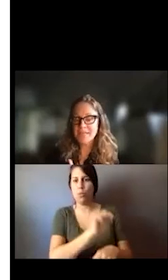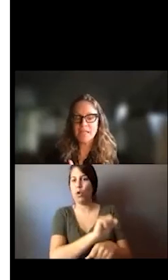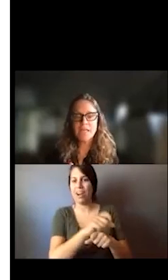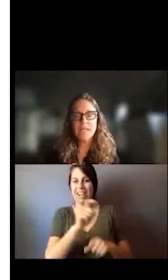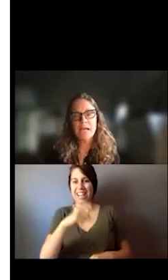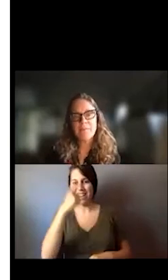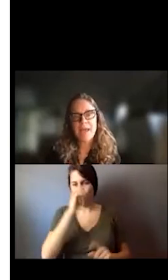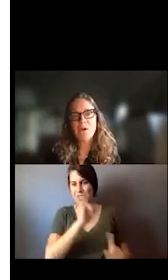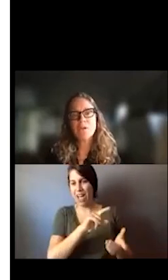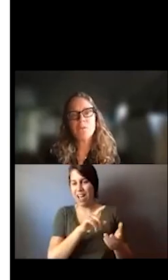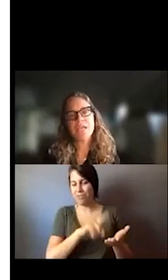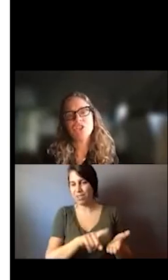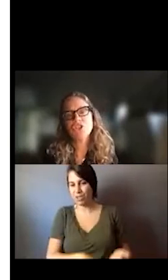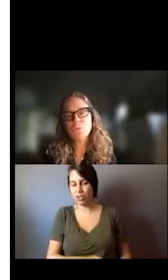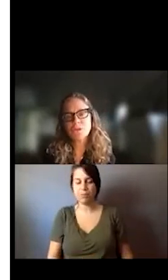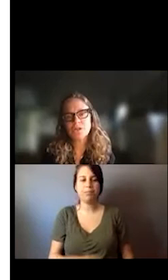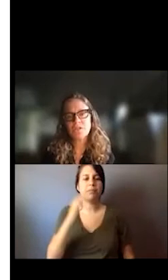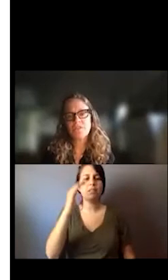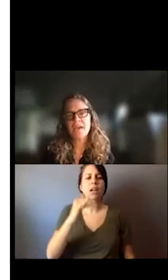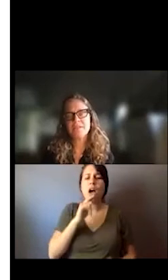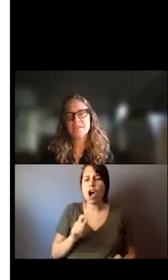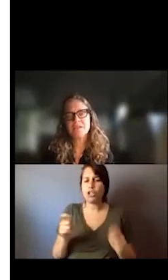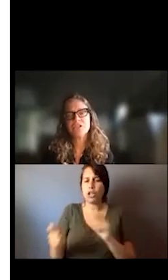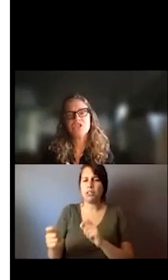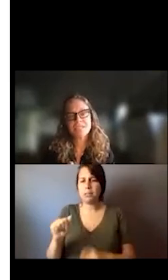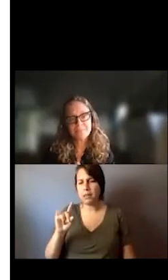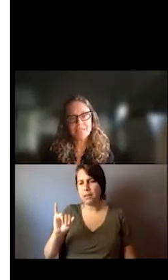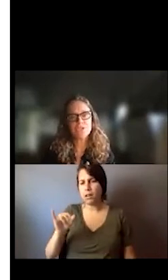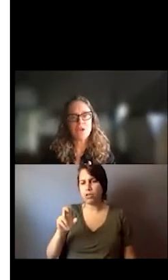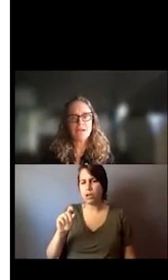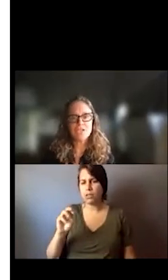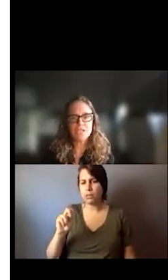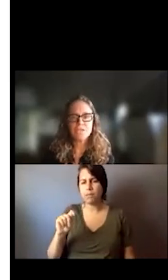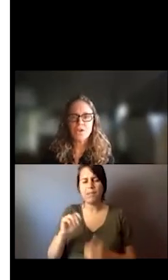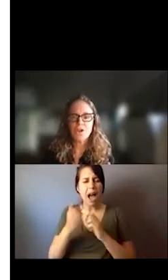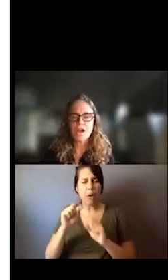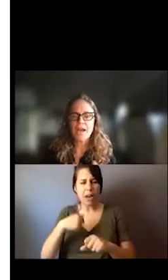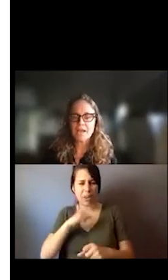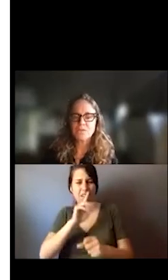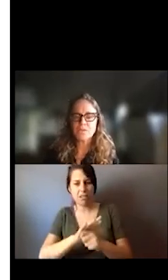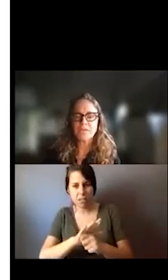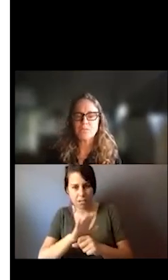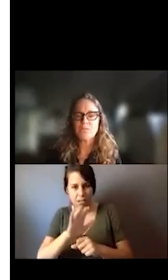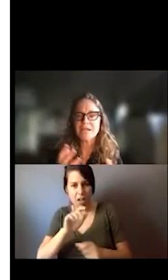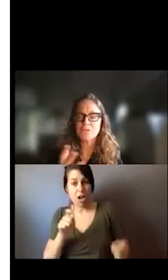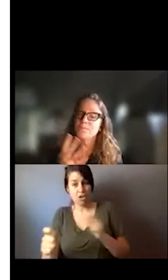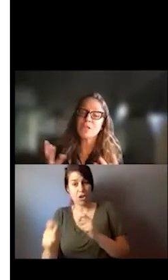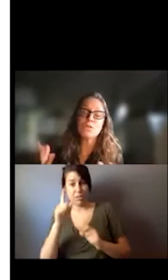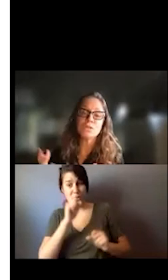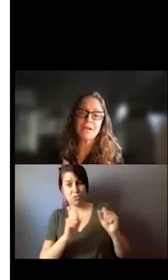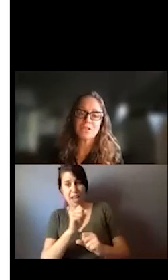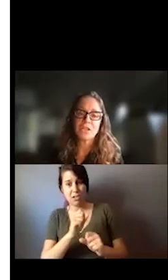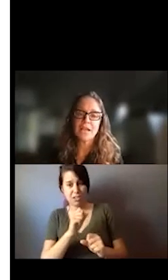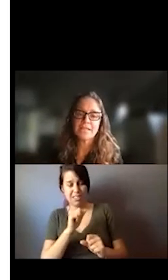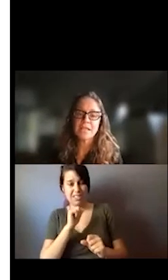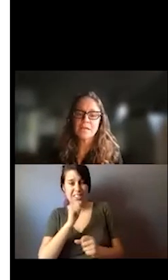Around adjustment, how can we ensure that adjustment strategies are not actually